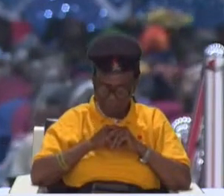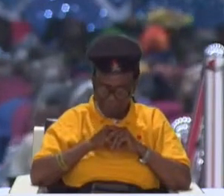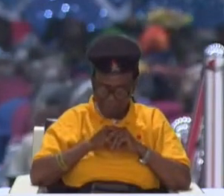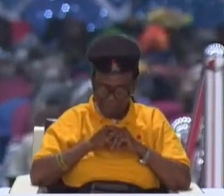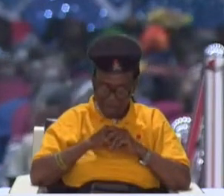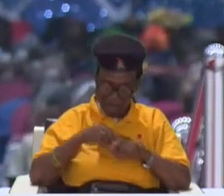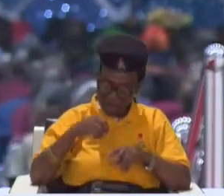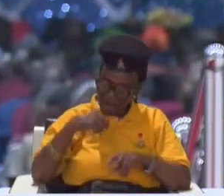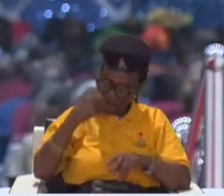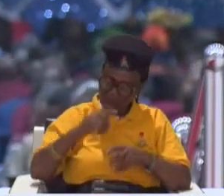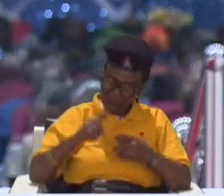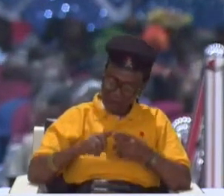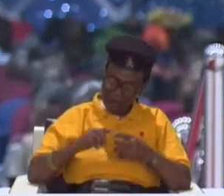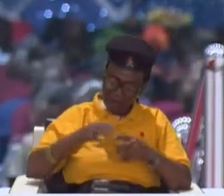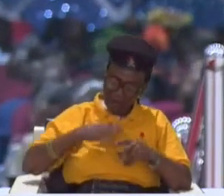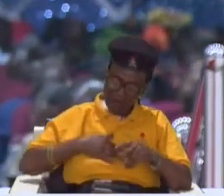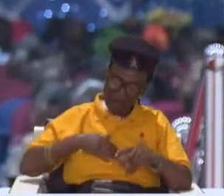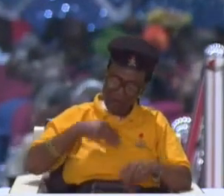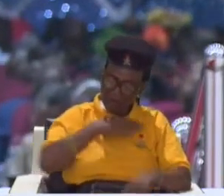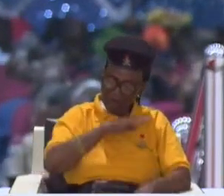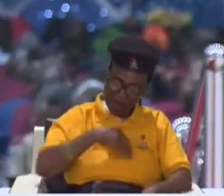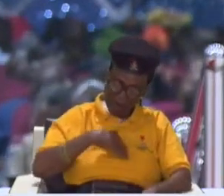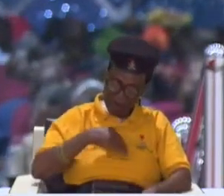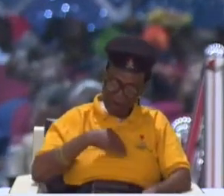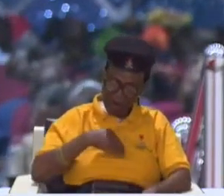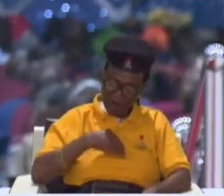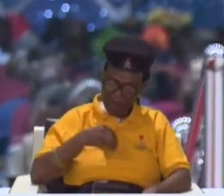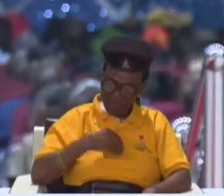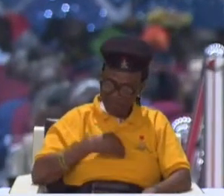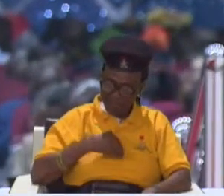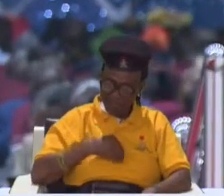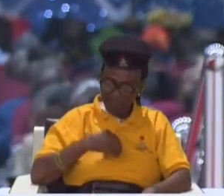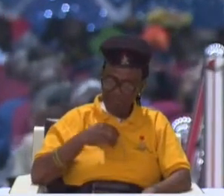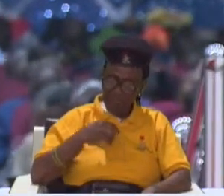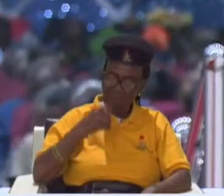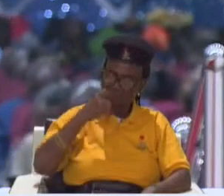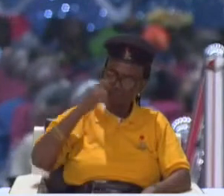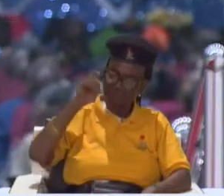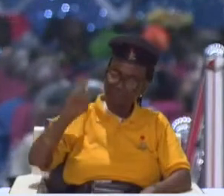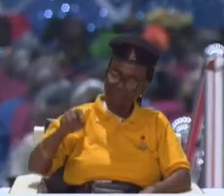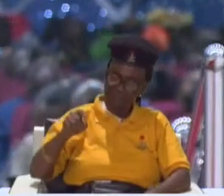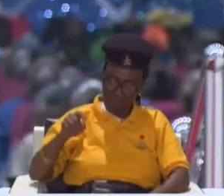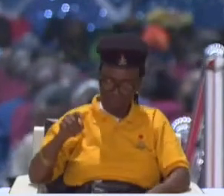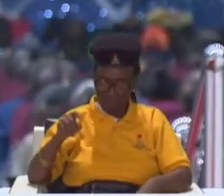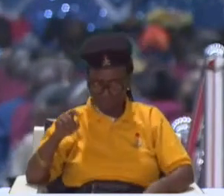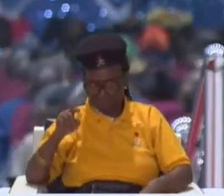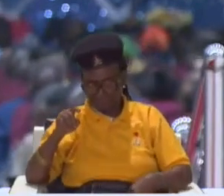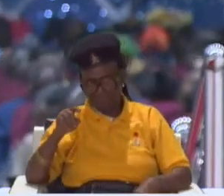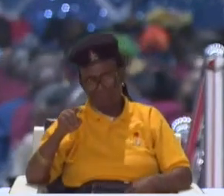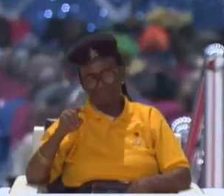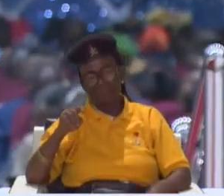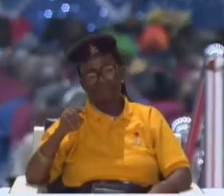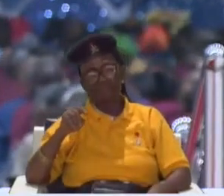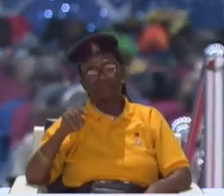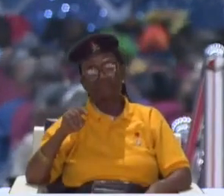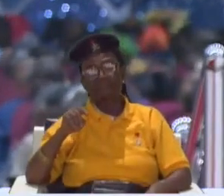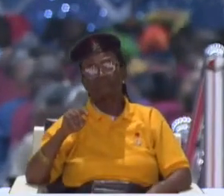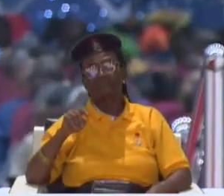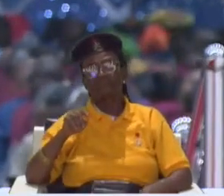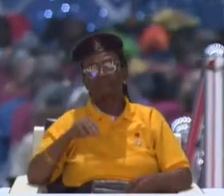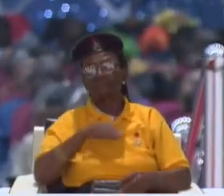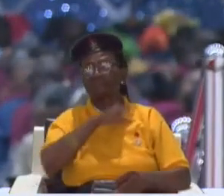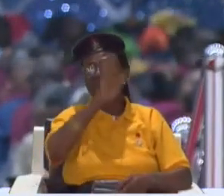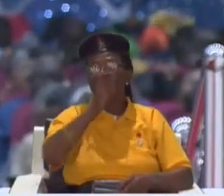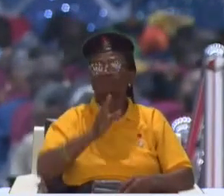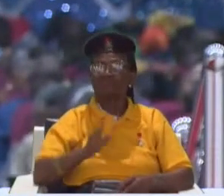Speak to my soul. Command my soul. Never to draw back